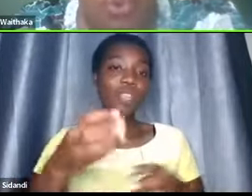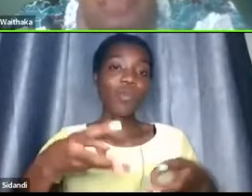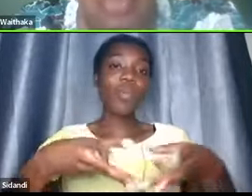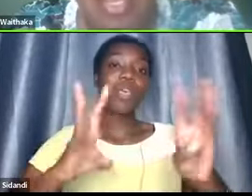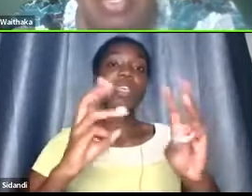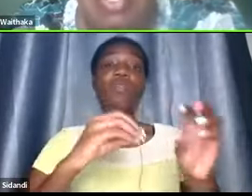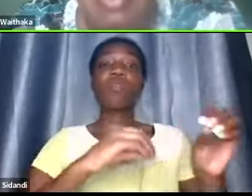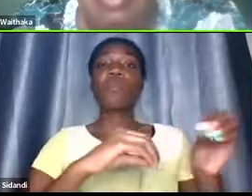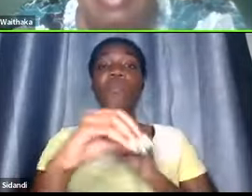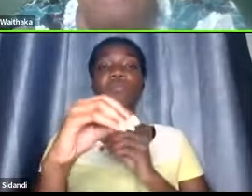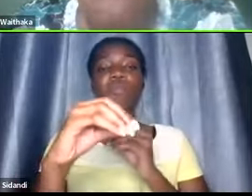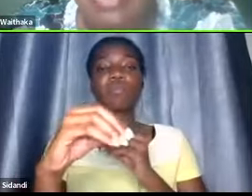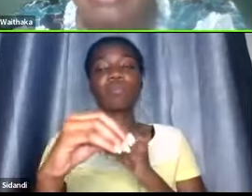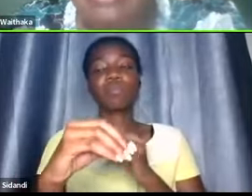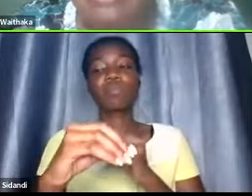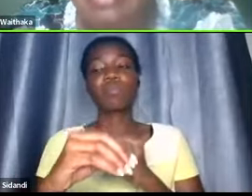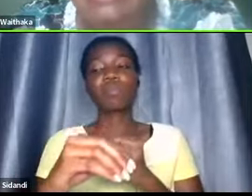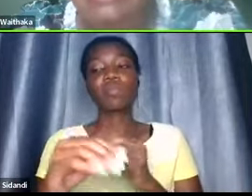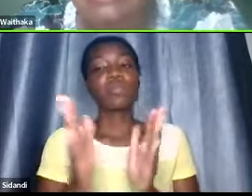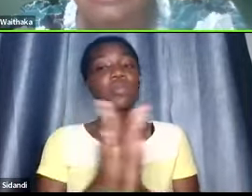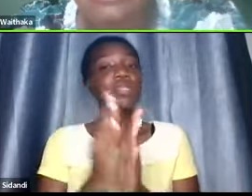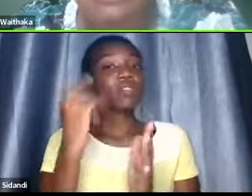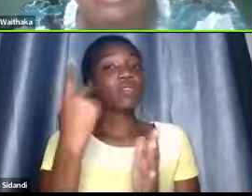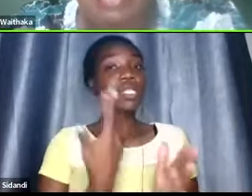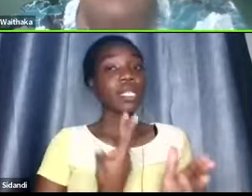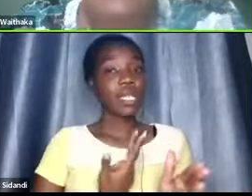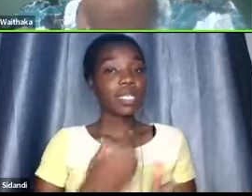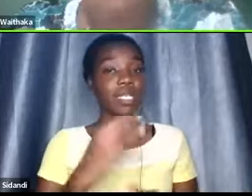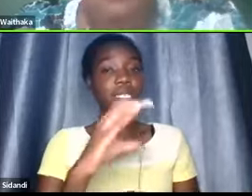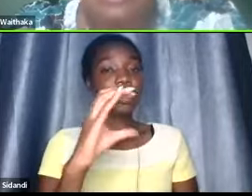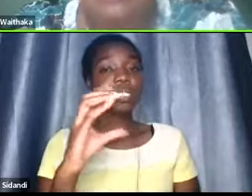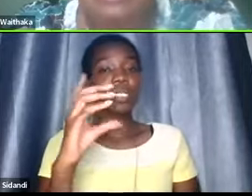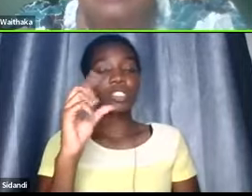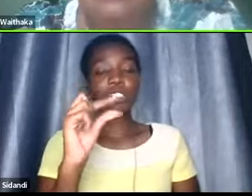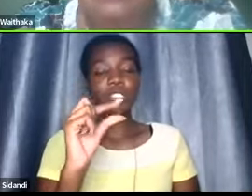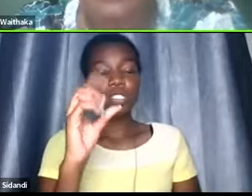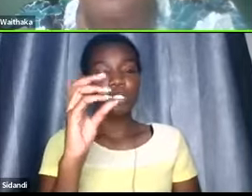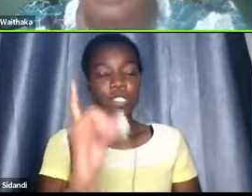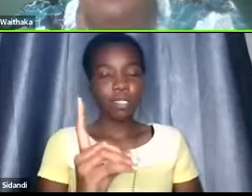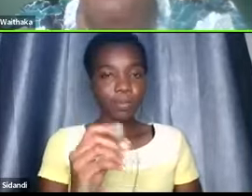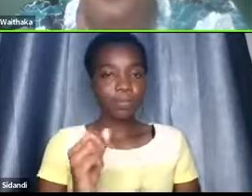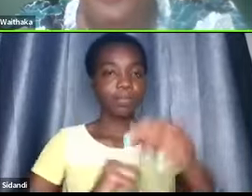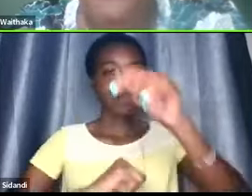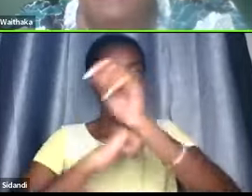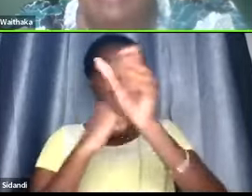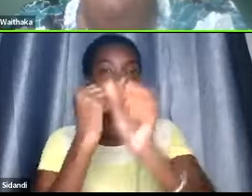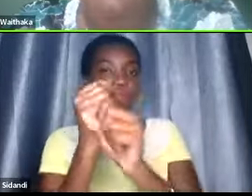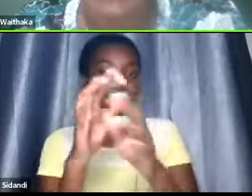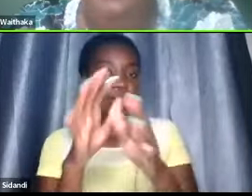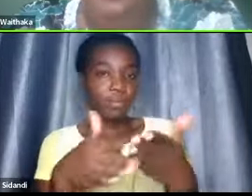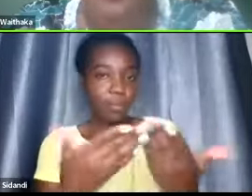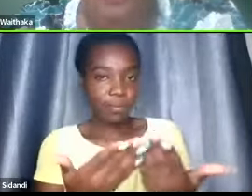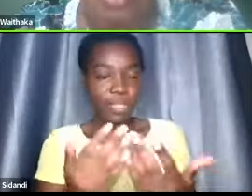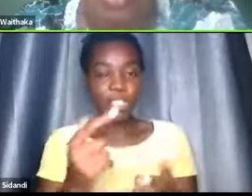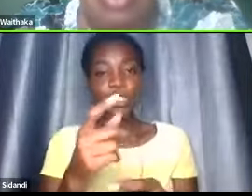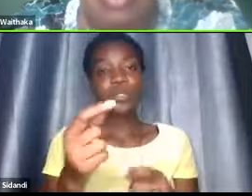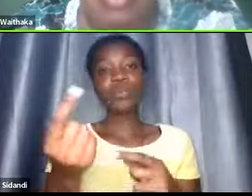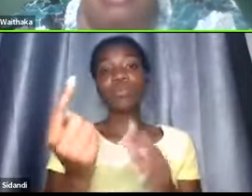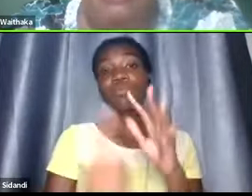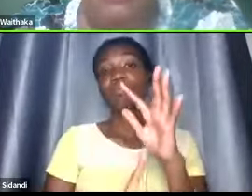to. For us in CCGD, our support in that is that we've come up with a